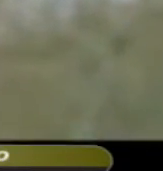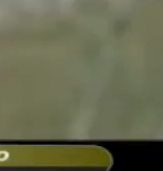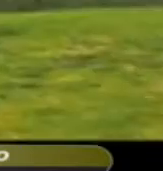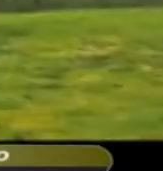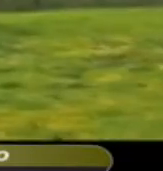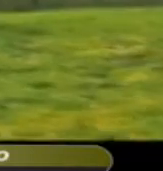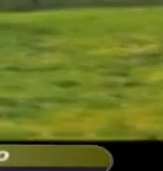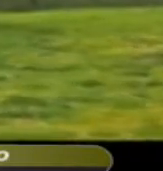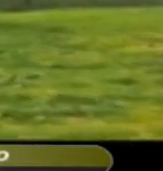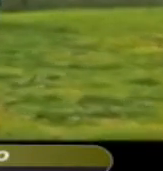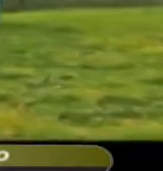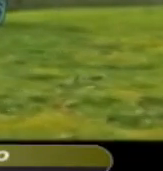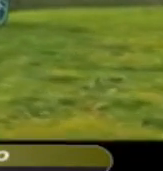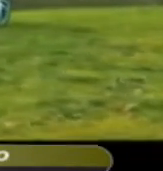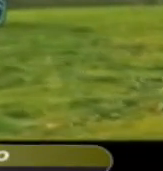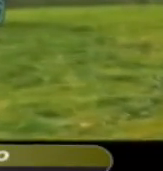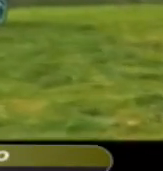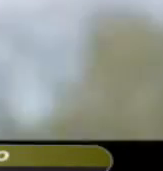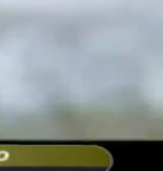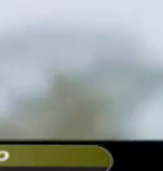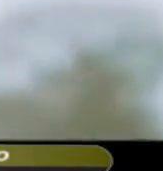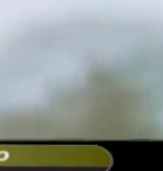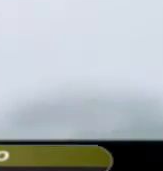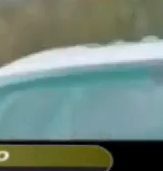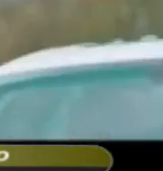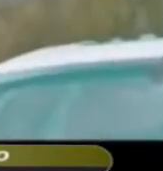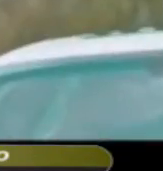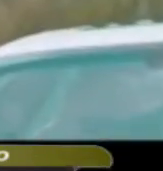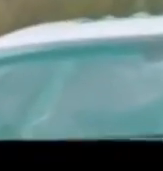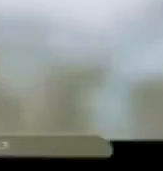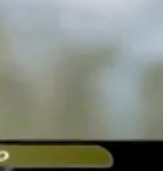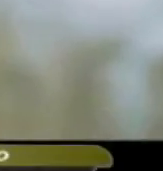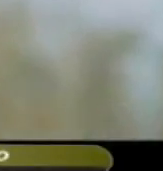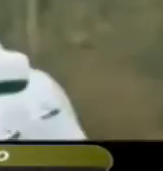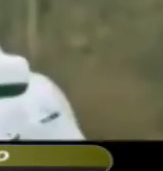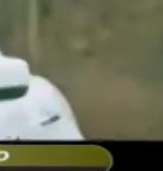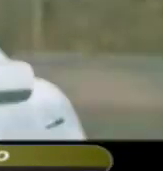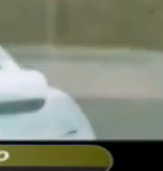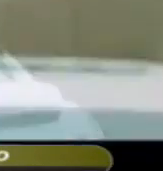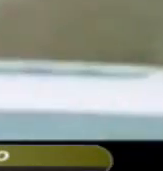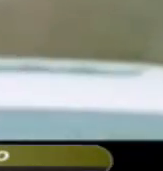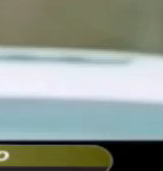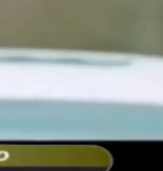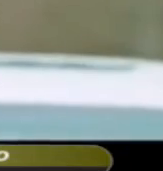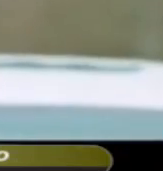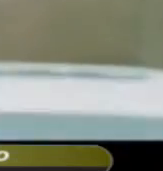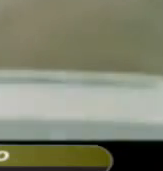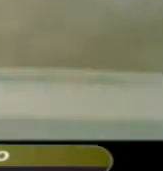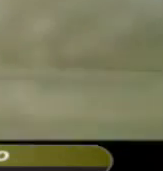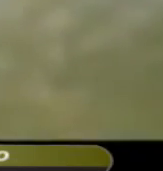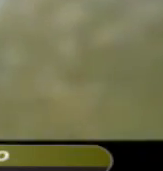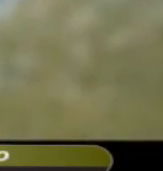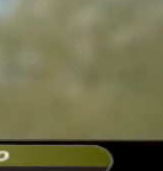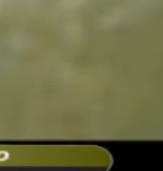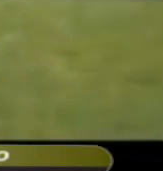hands, sweet lover. I wanna look at you, baby, kidogo, Katerina.